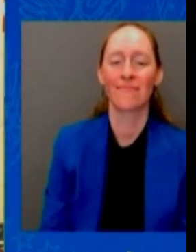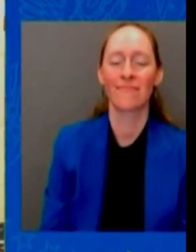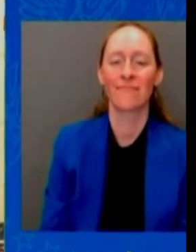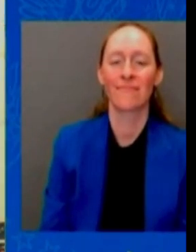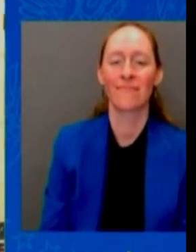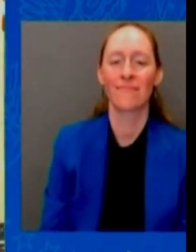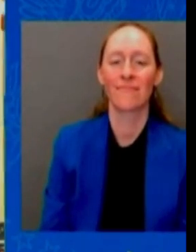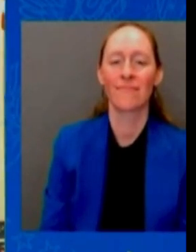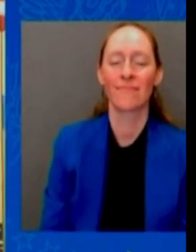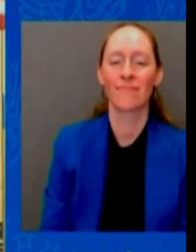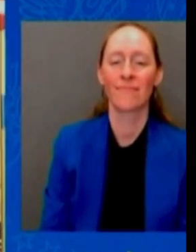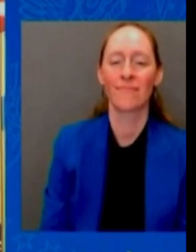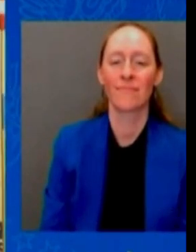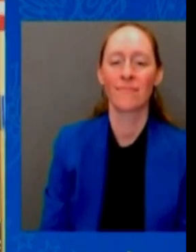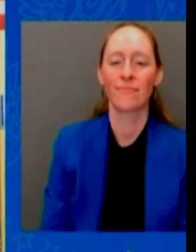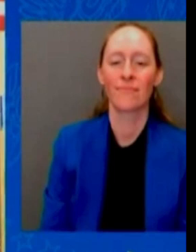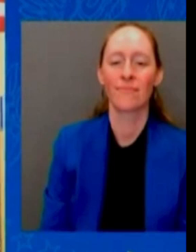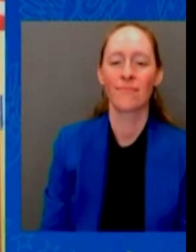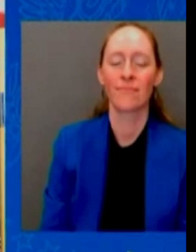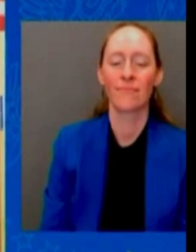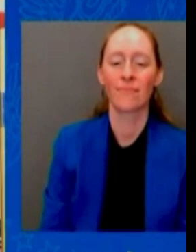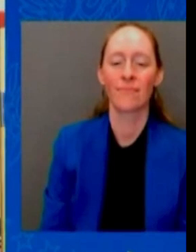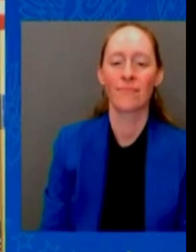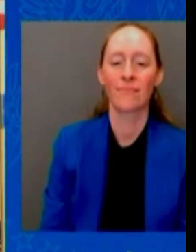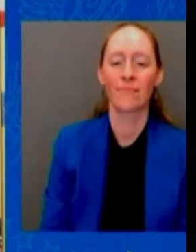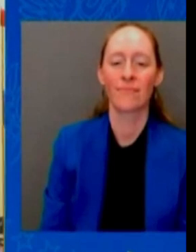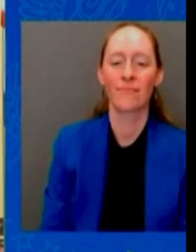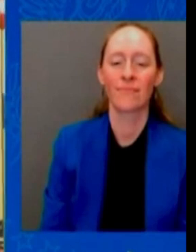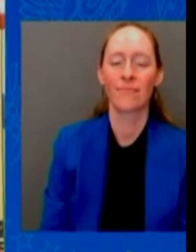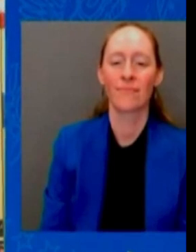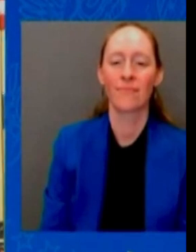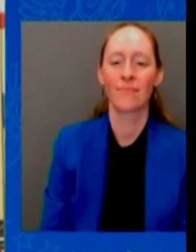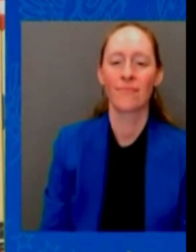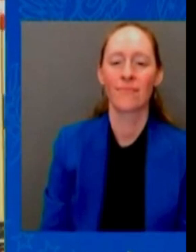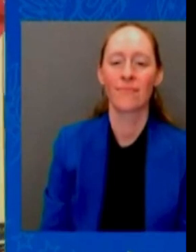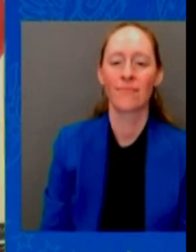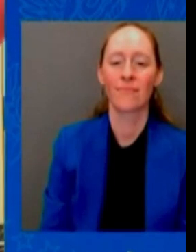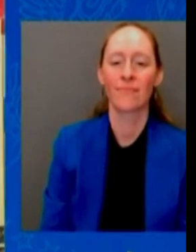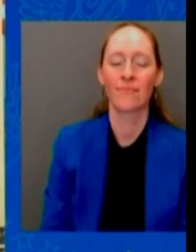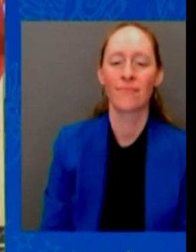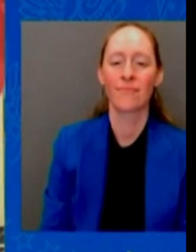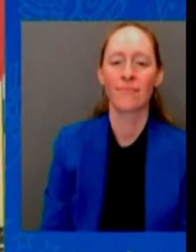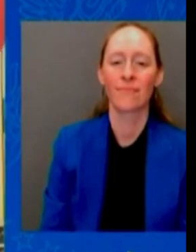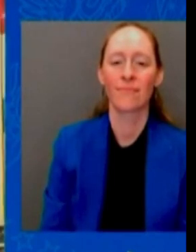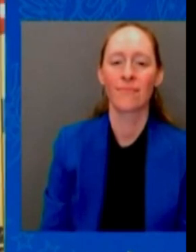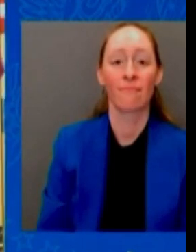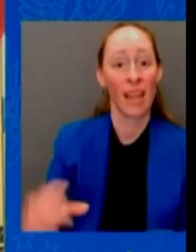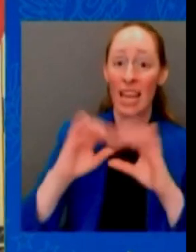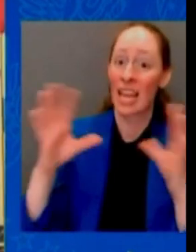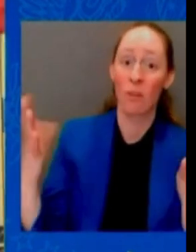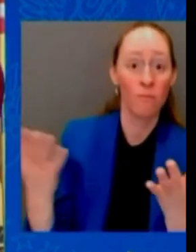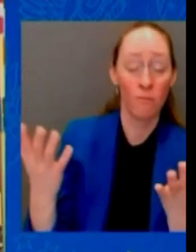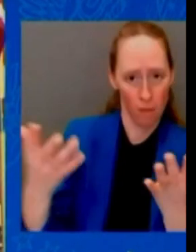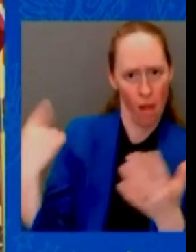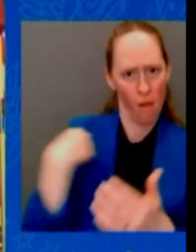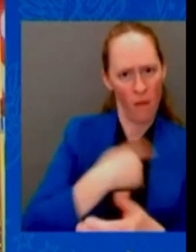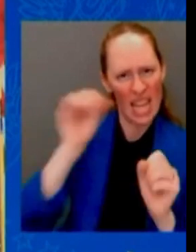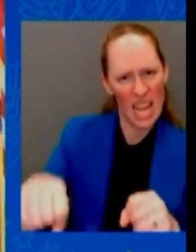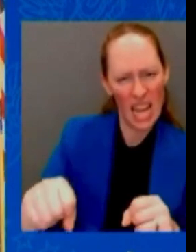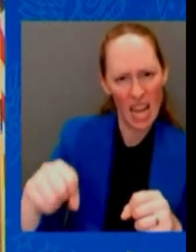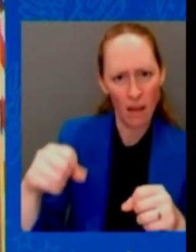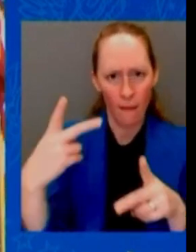Together, we need to find a path to offer a possible future for our children, one of prosperity, justice and